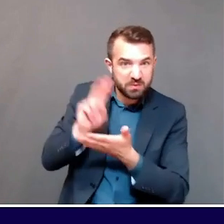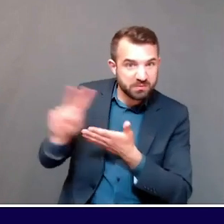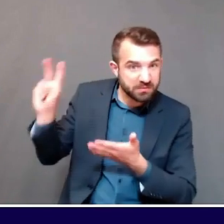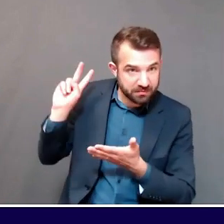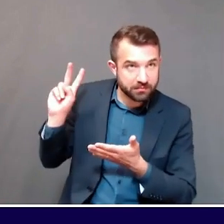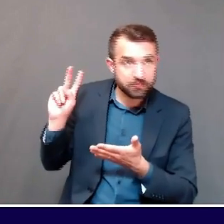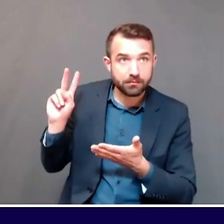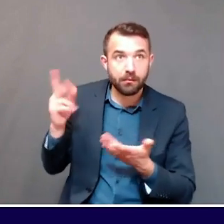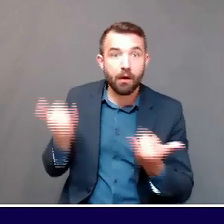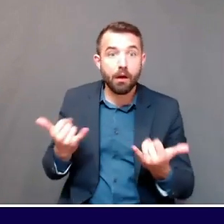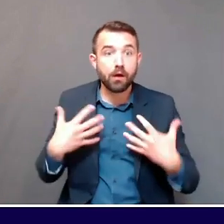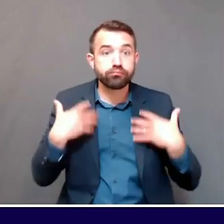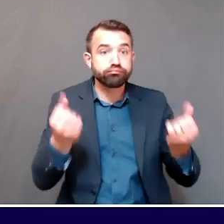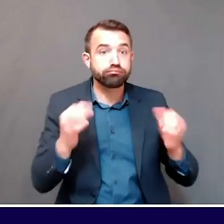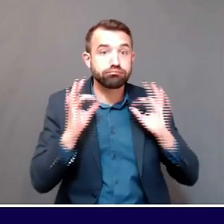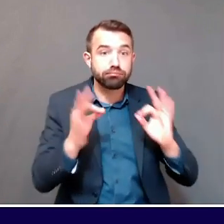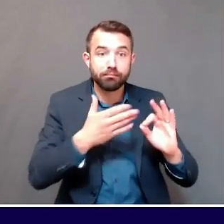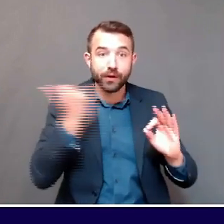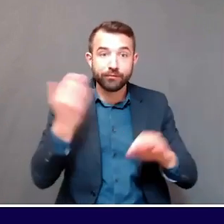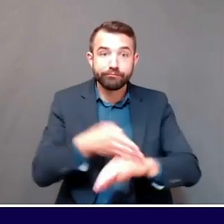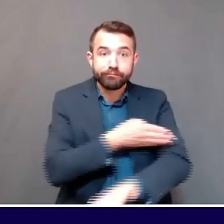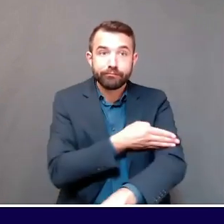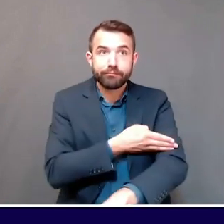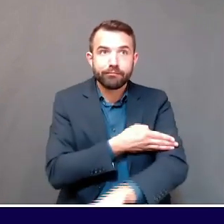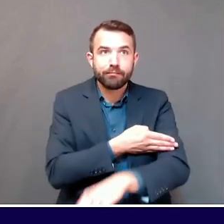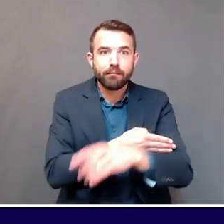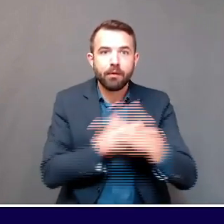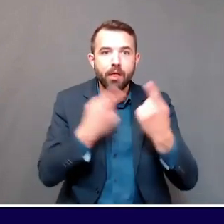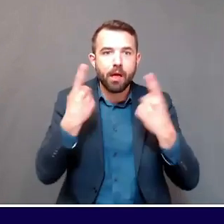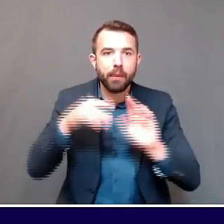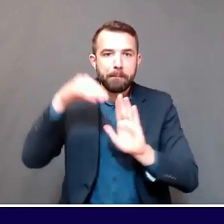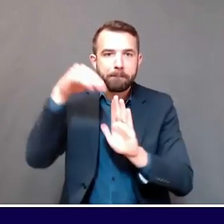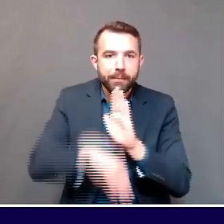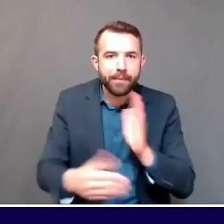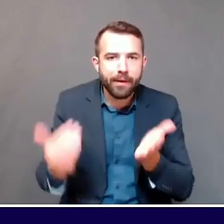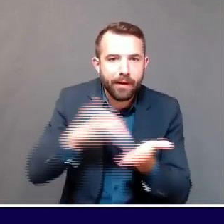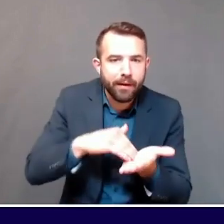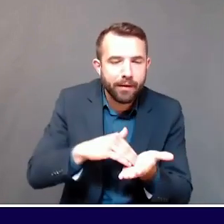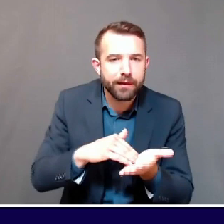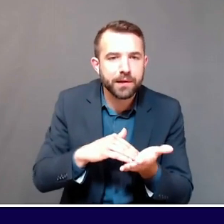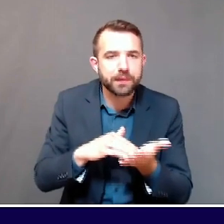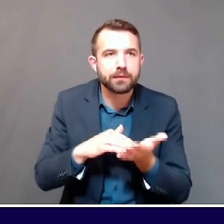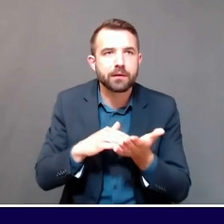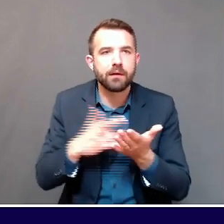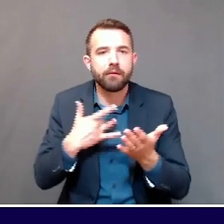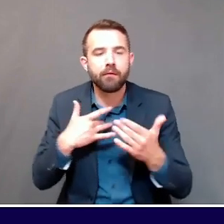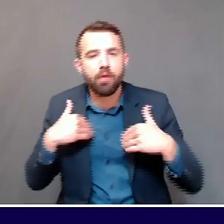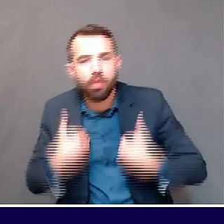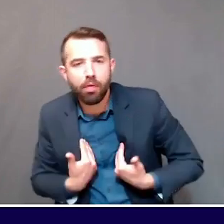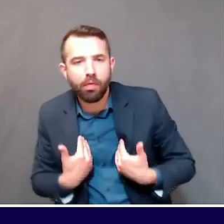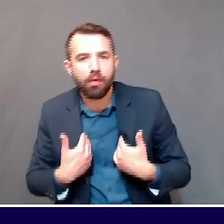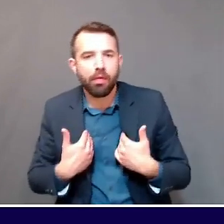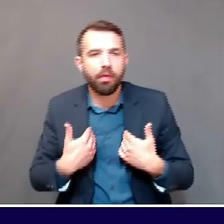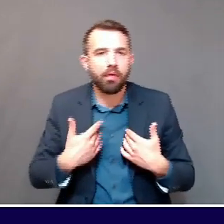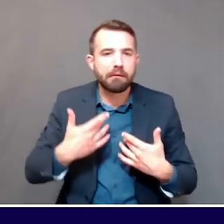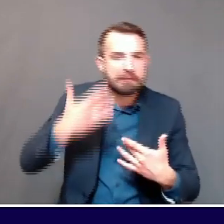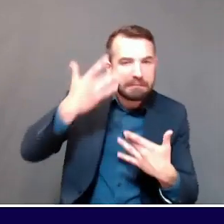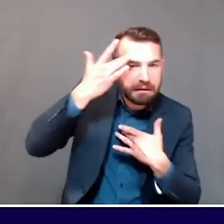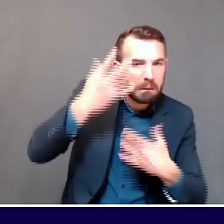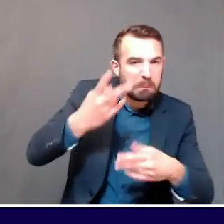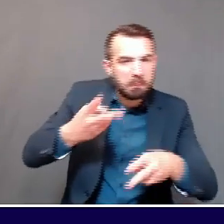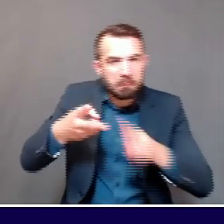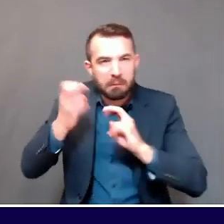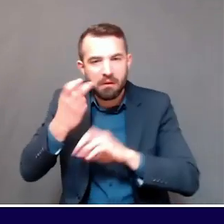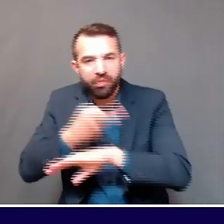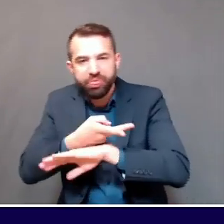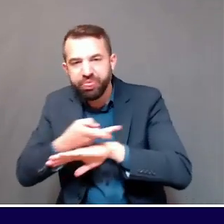better, but has now taken a turn for the worse again and is back to feeling extremely ill, and then they also have